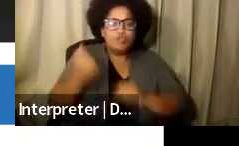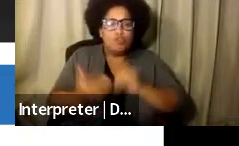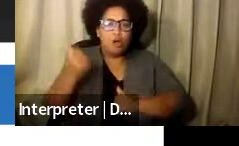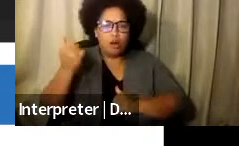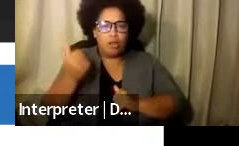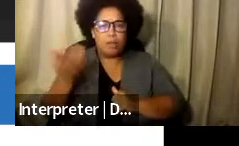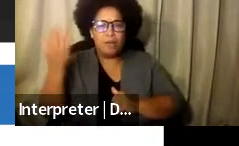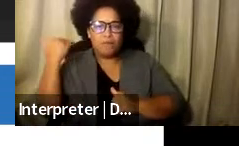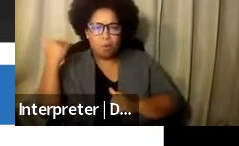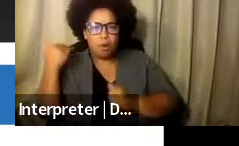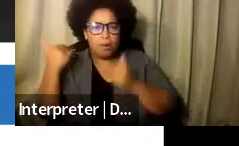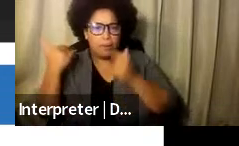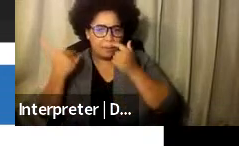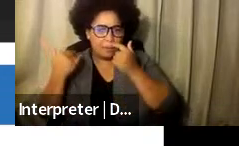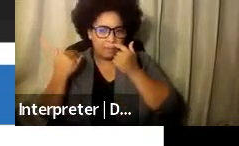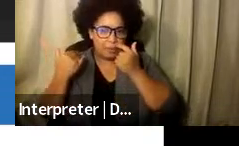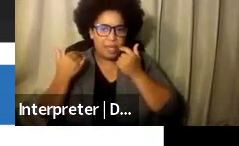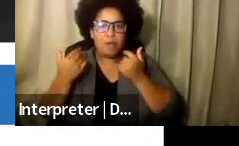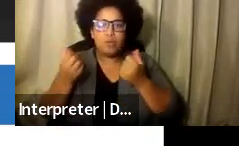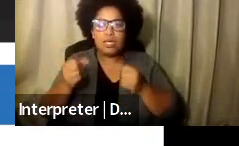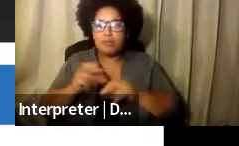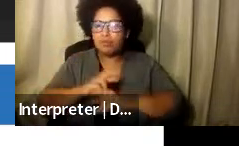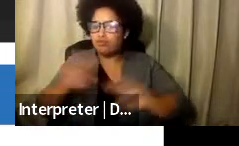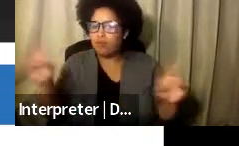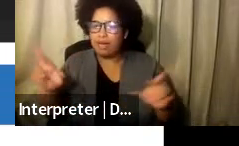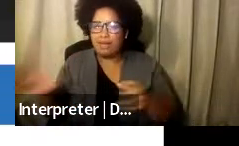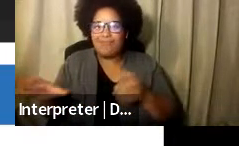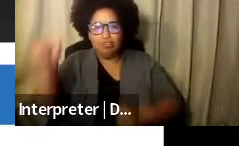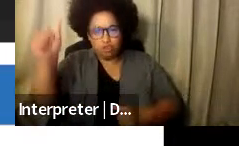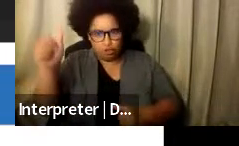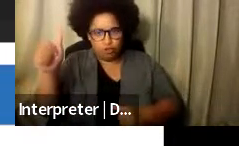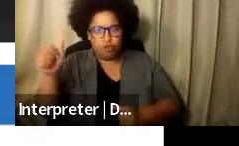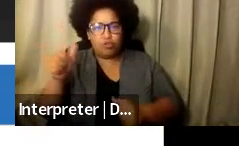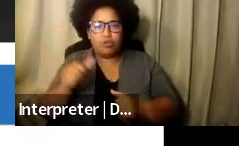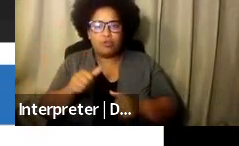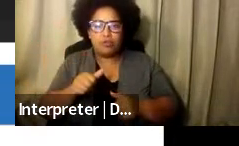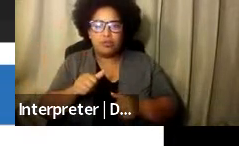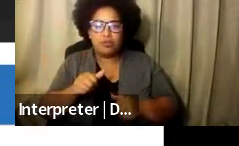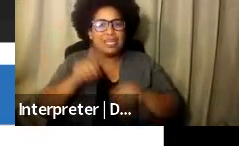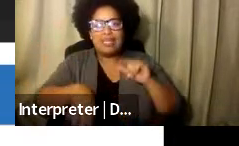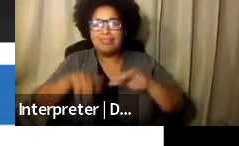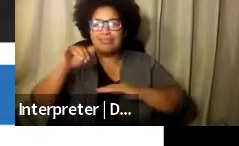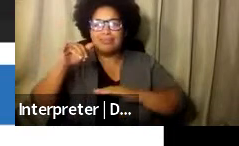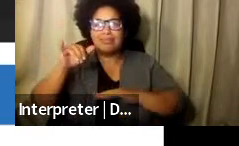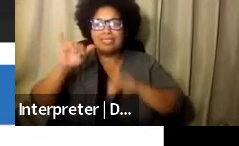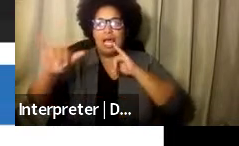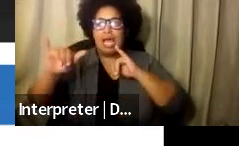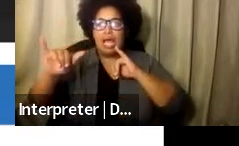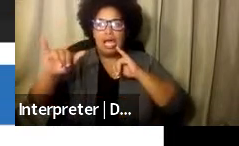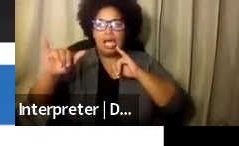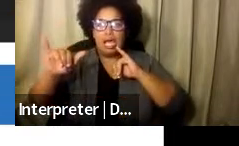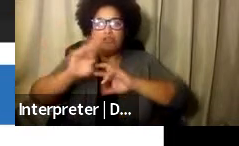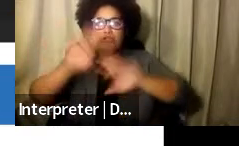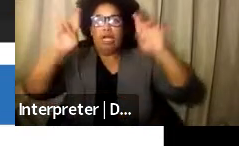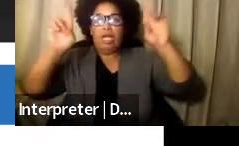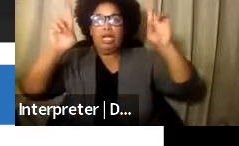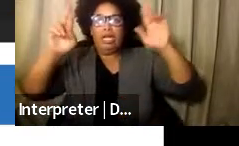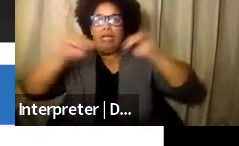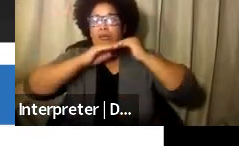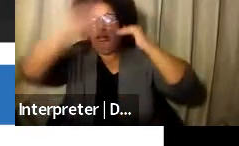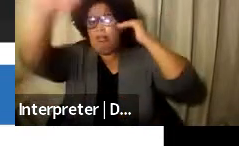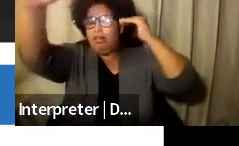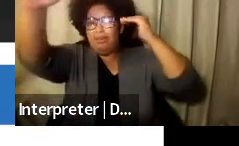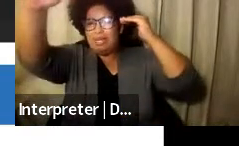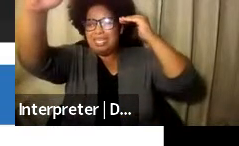able to scale up rapidly. And so, because we can't stay at this heightened state